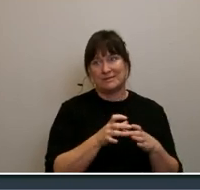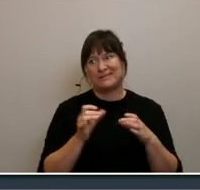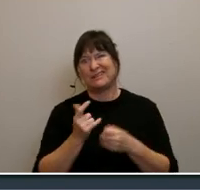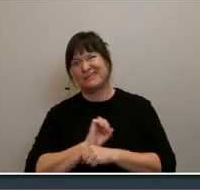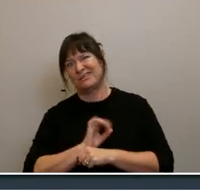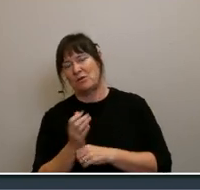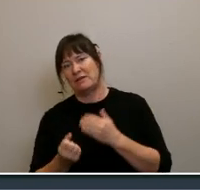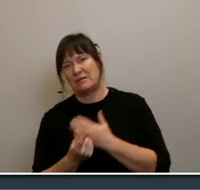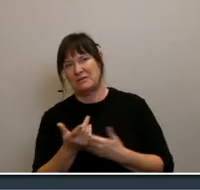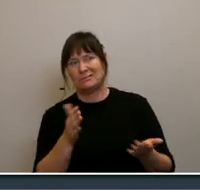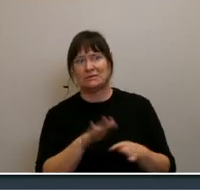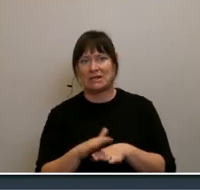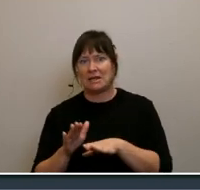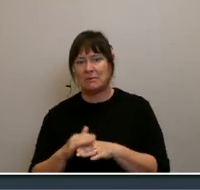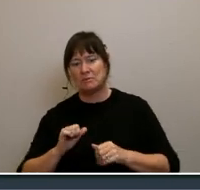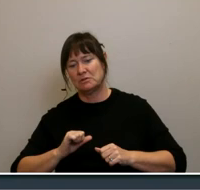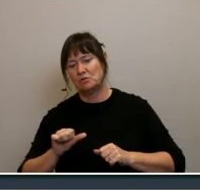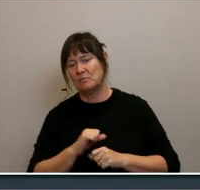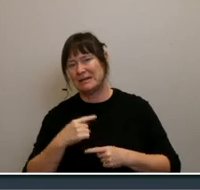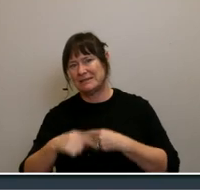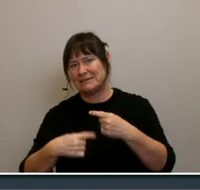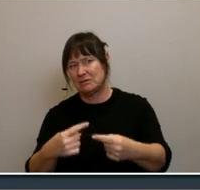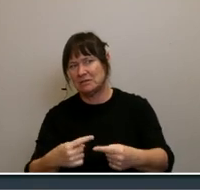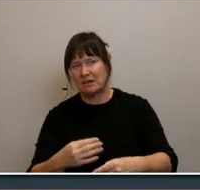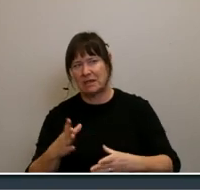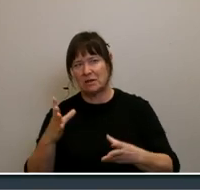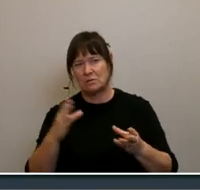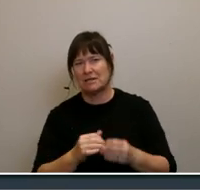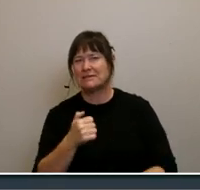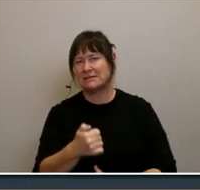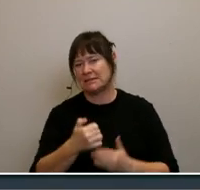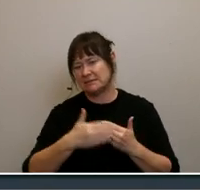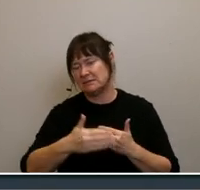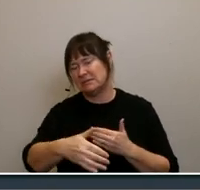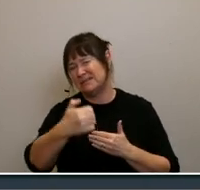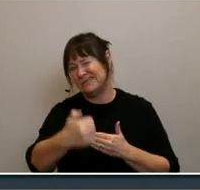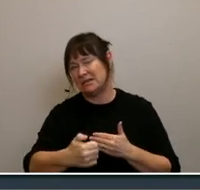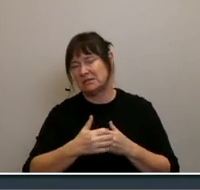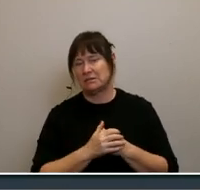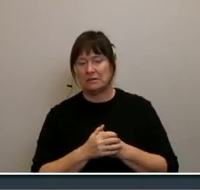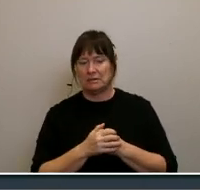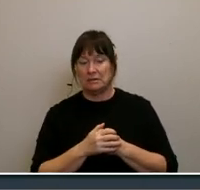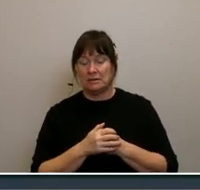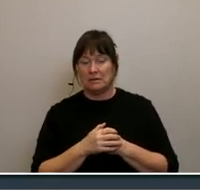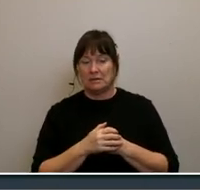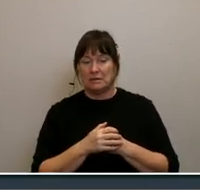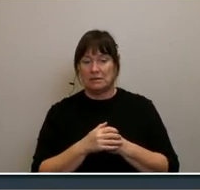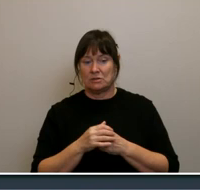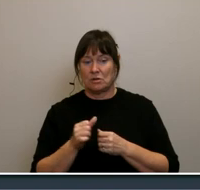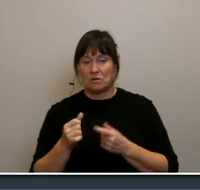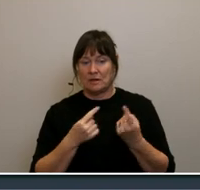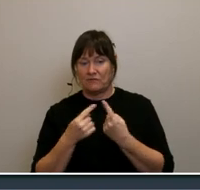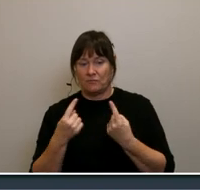closed everything down. So yeah, that was a series that was meant to, I can't remember, I think it was six long or some such. So that should be, the information should be there